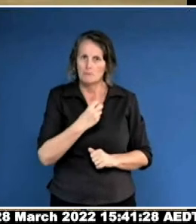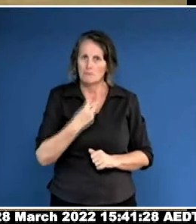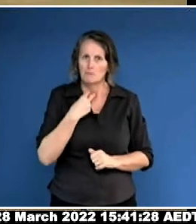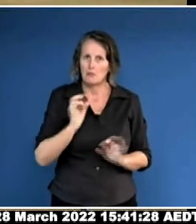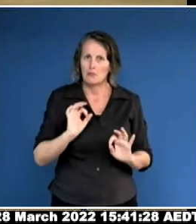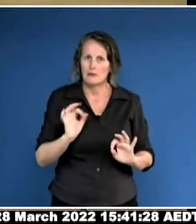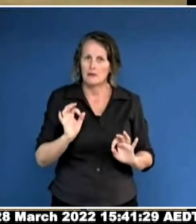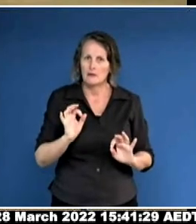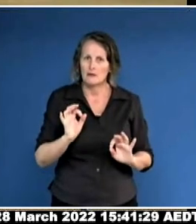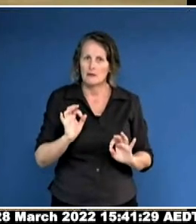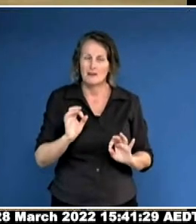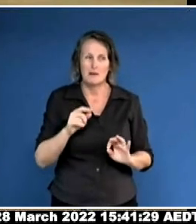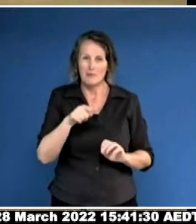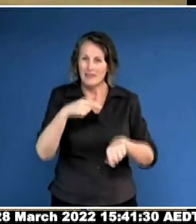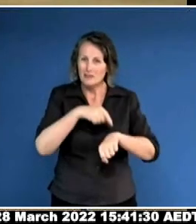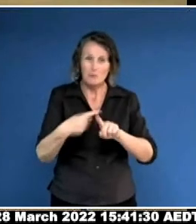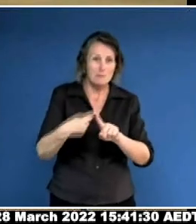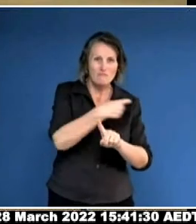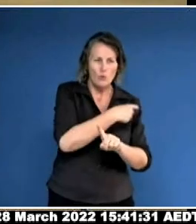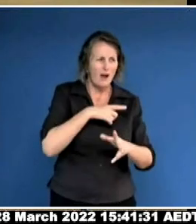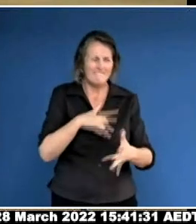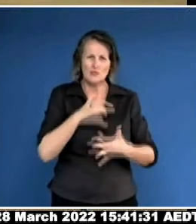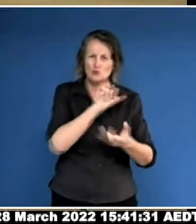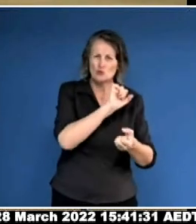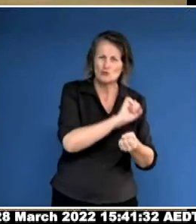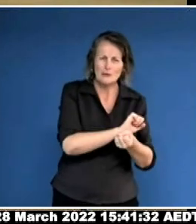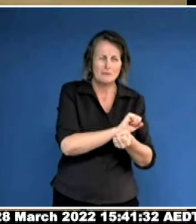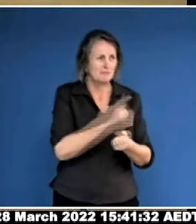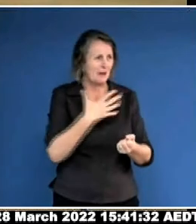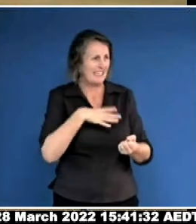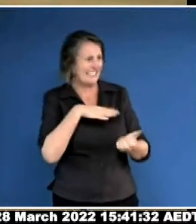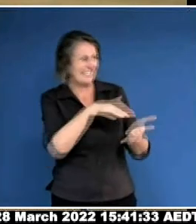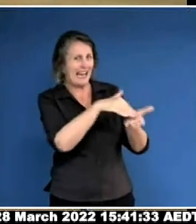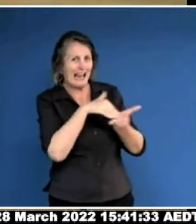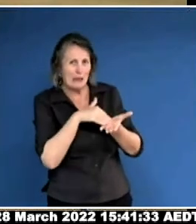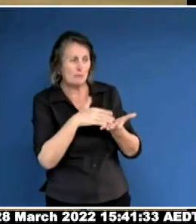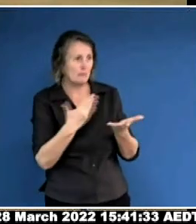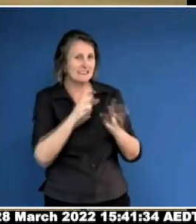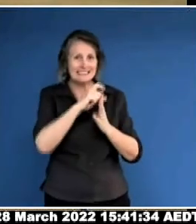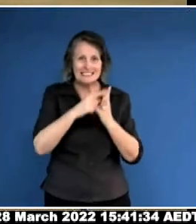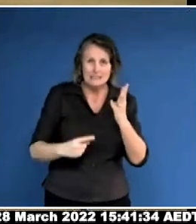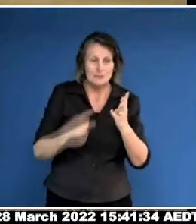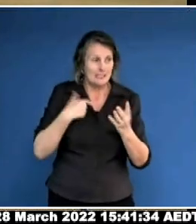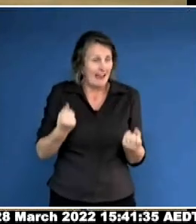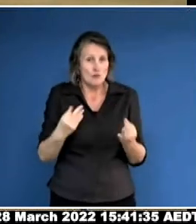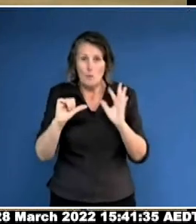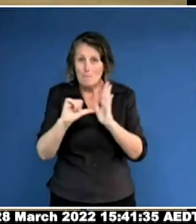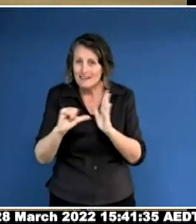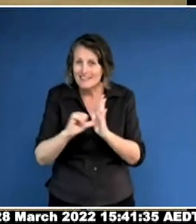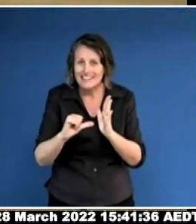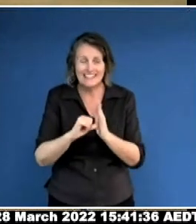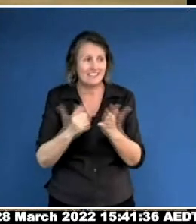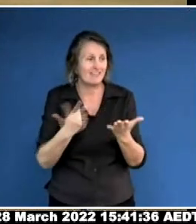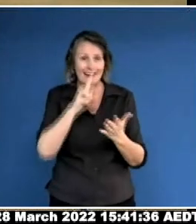I couldn't work out how to get out of it. I felt like I needed him for physical assistance. I didn't have any money. The world was far